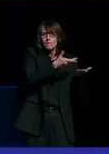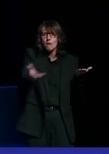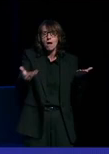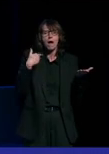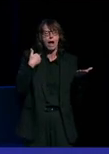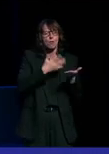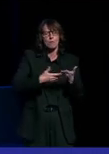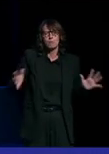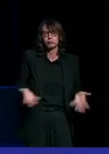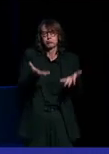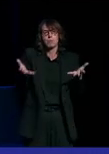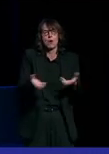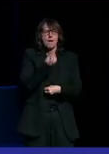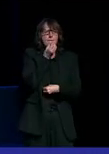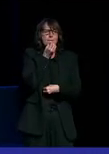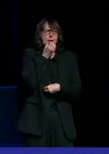products.